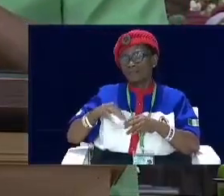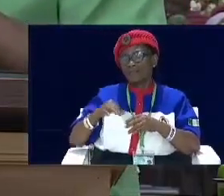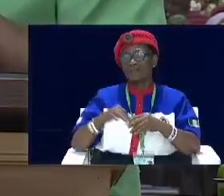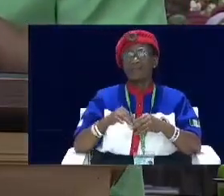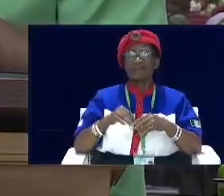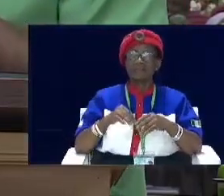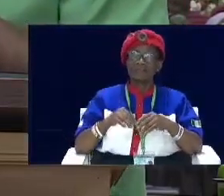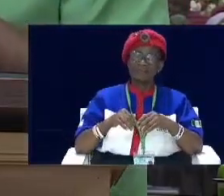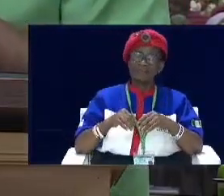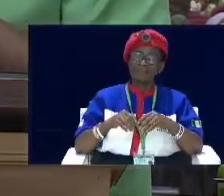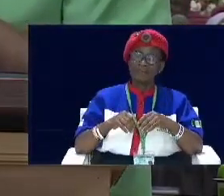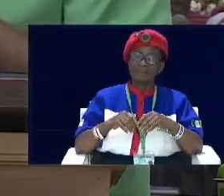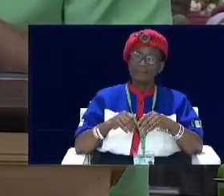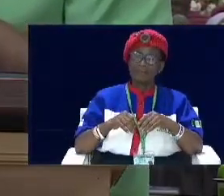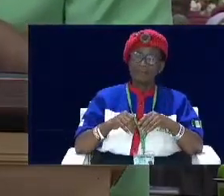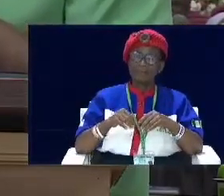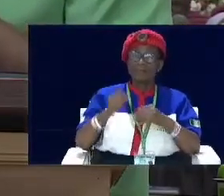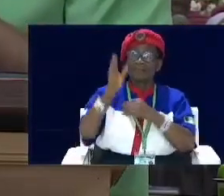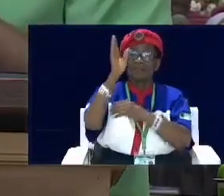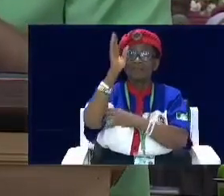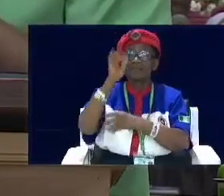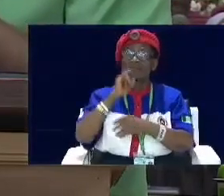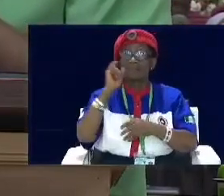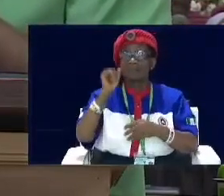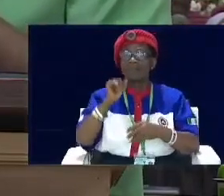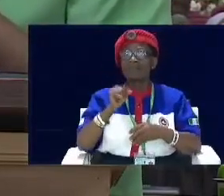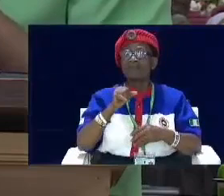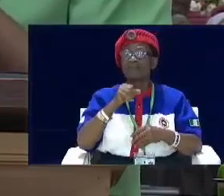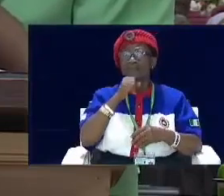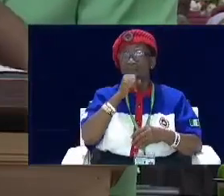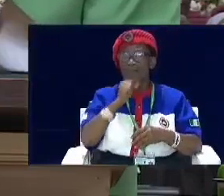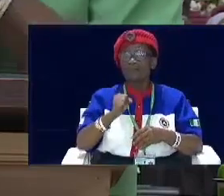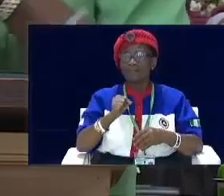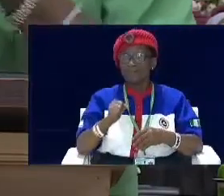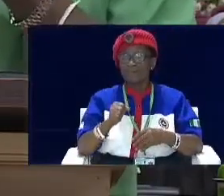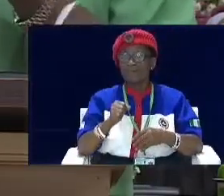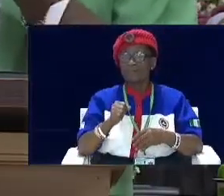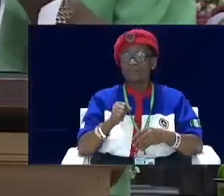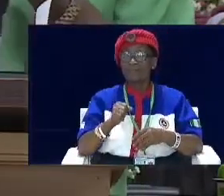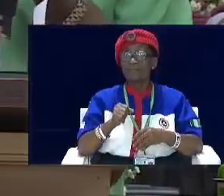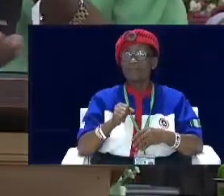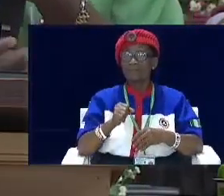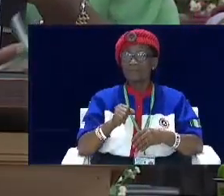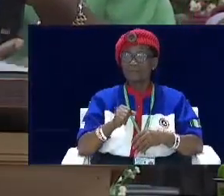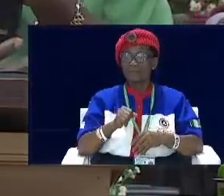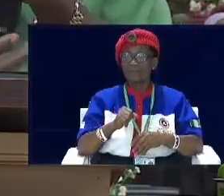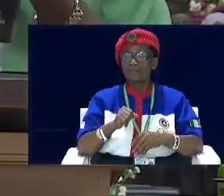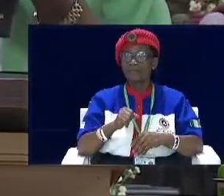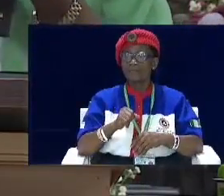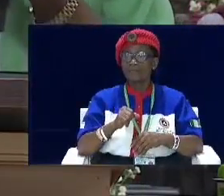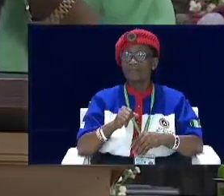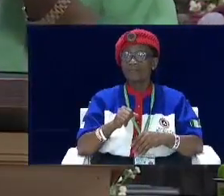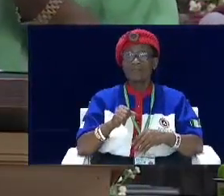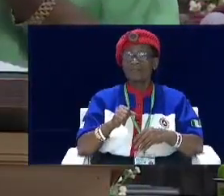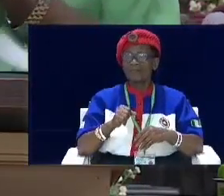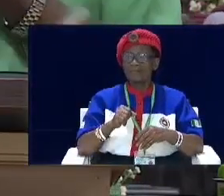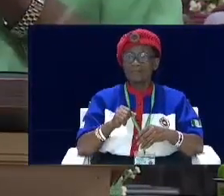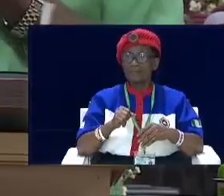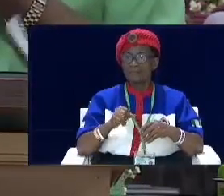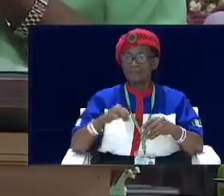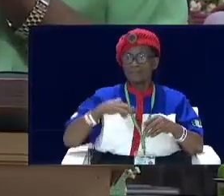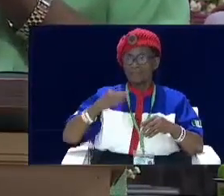God is old fashioned. Ọlọ́run tá ń sọ arúgbó ọjọ́ lorúkọ rẹ. His name is Ancient of Days. Òun ni orúkọ rẹ̀ ní arúgbó